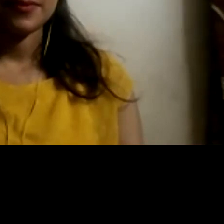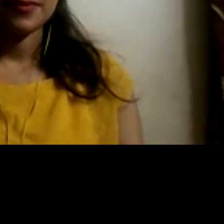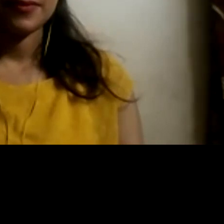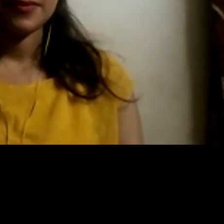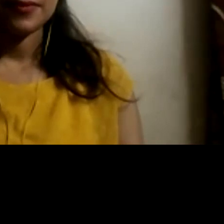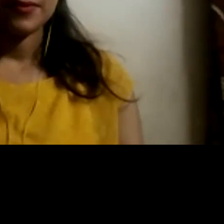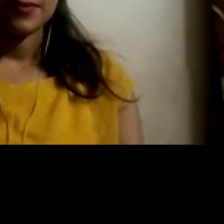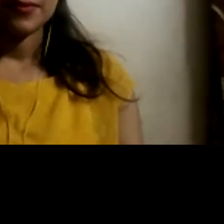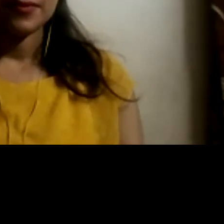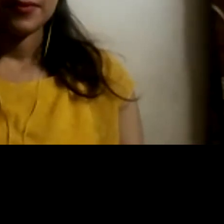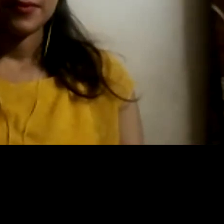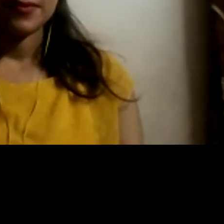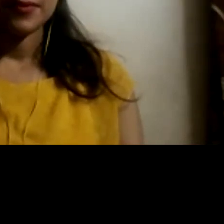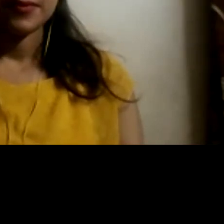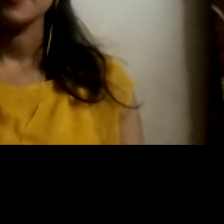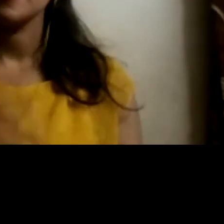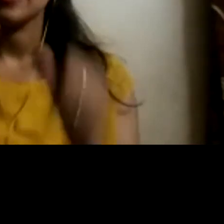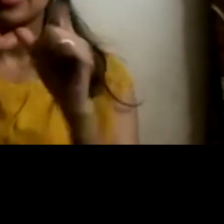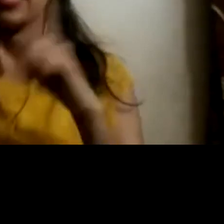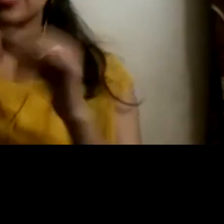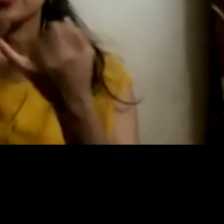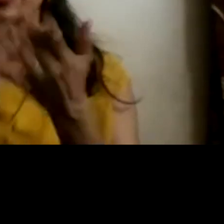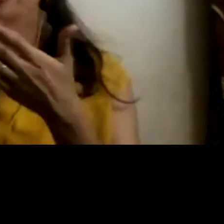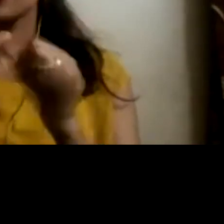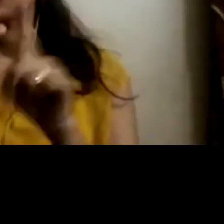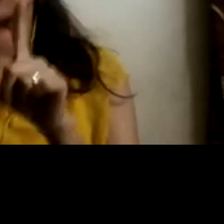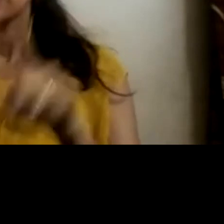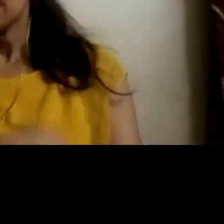Do we have questions from anyone?